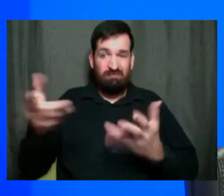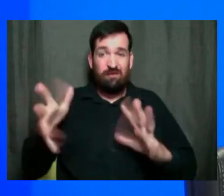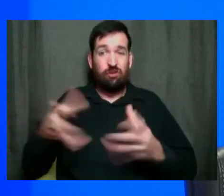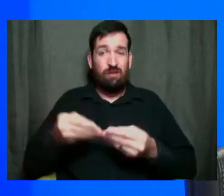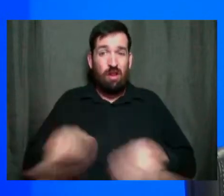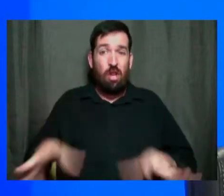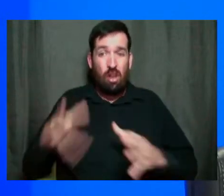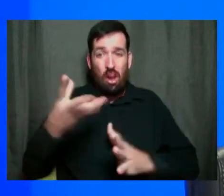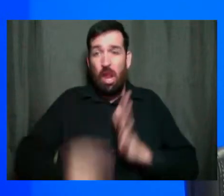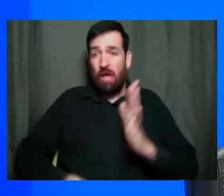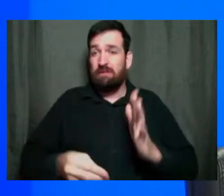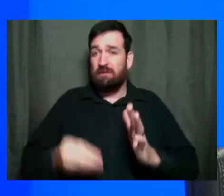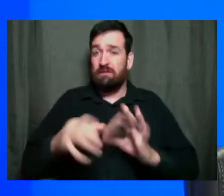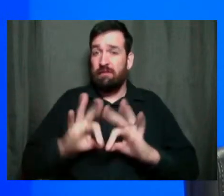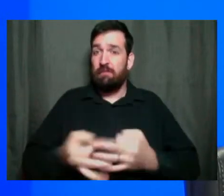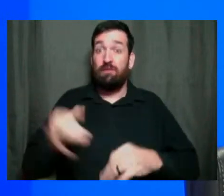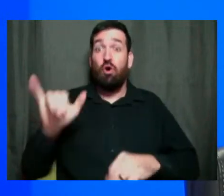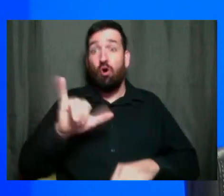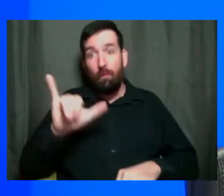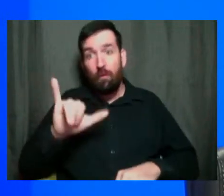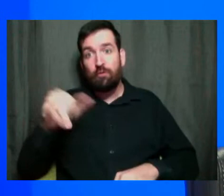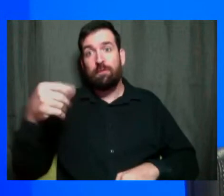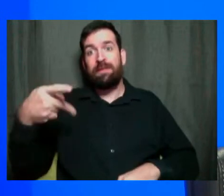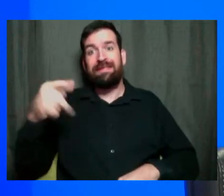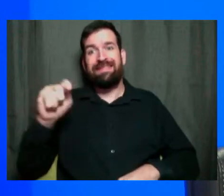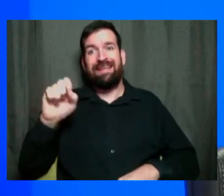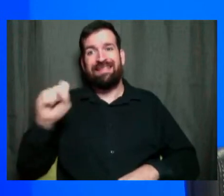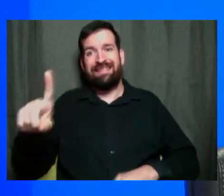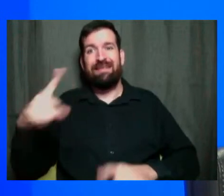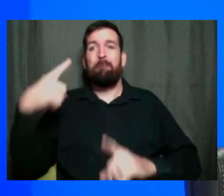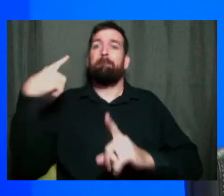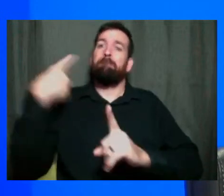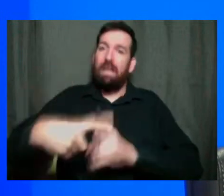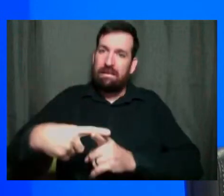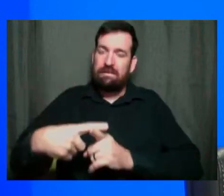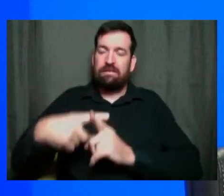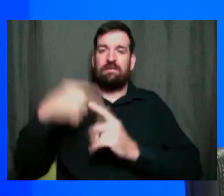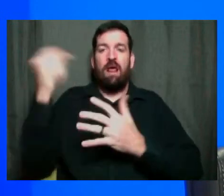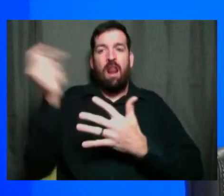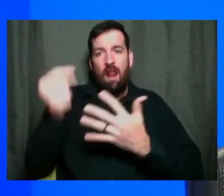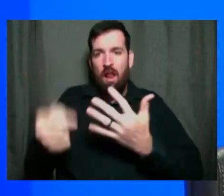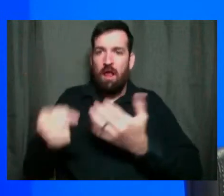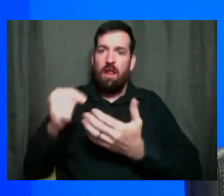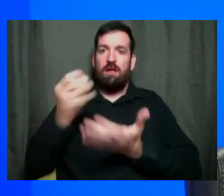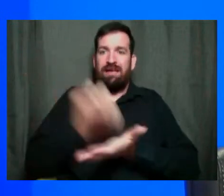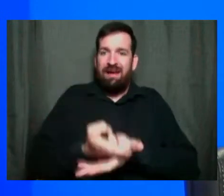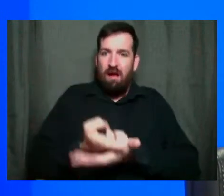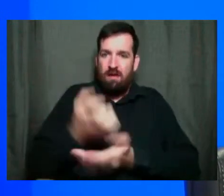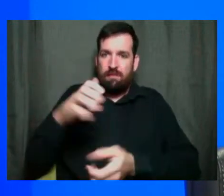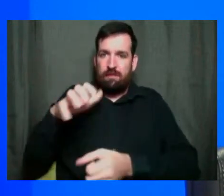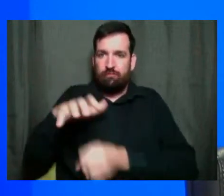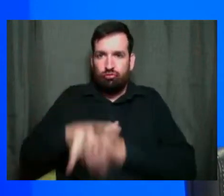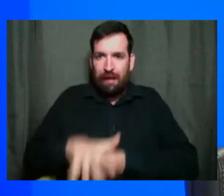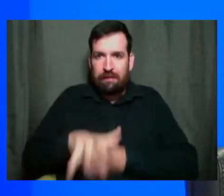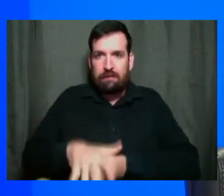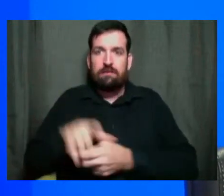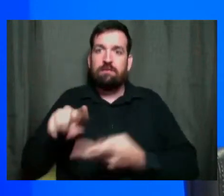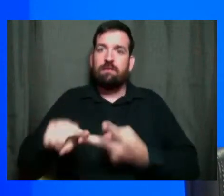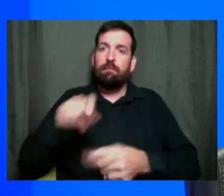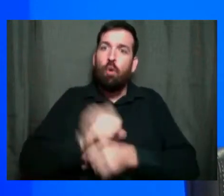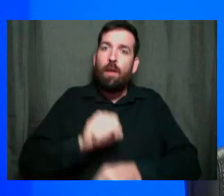almost a PTSD experience on top of all this other stress of the economy, employment,